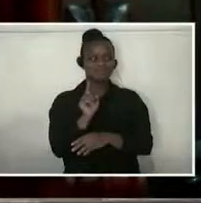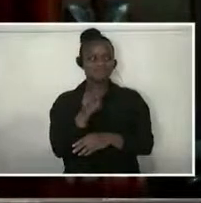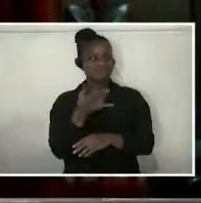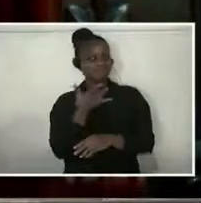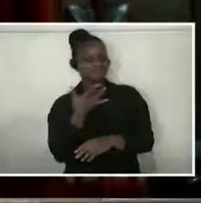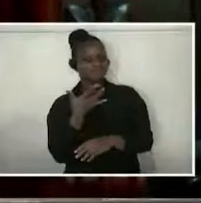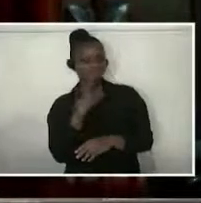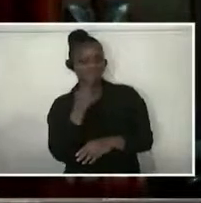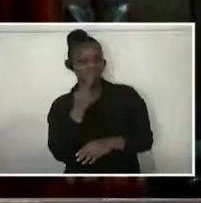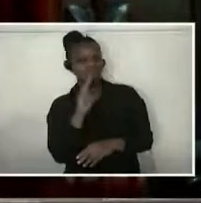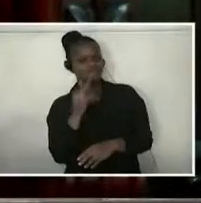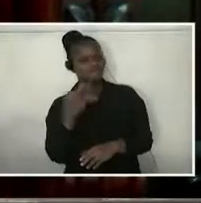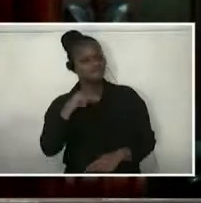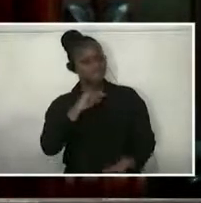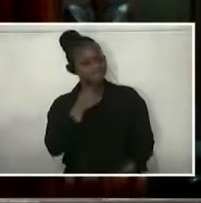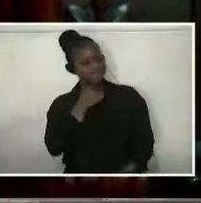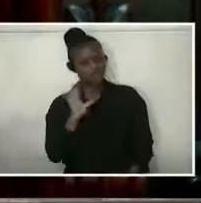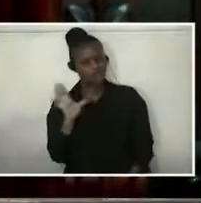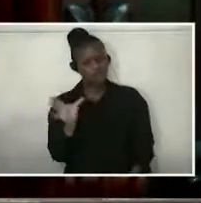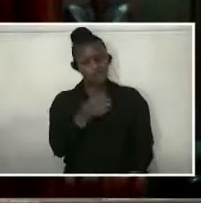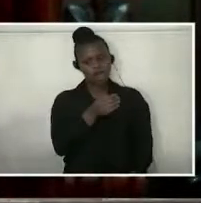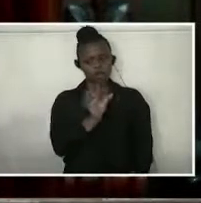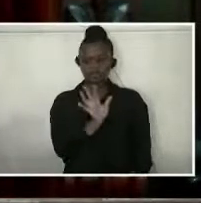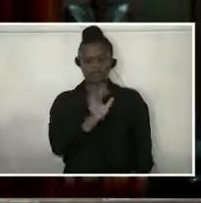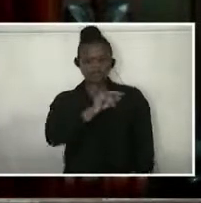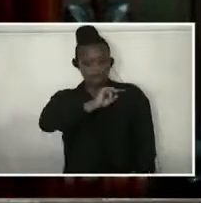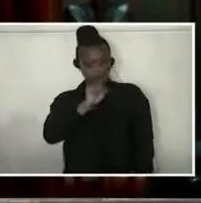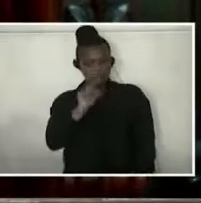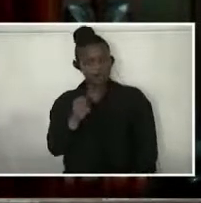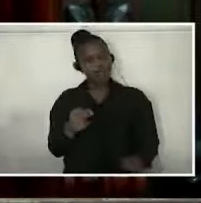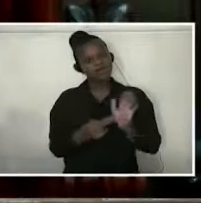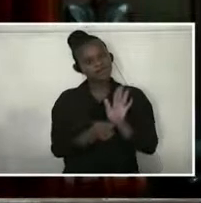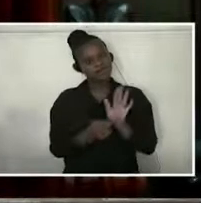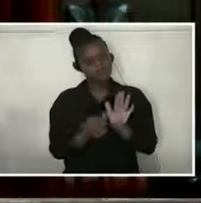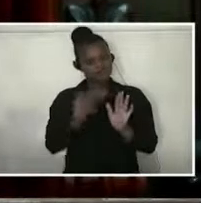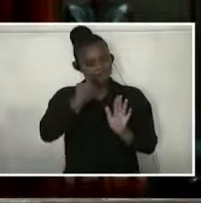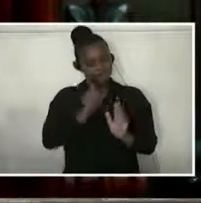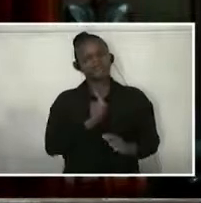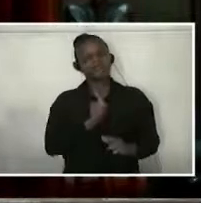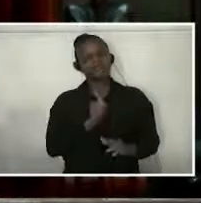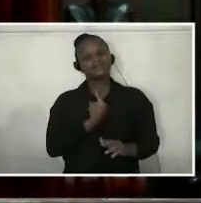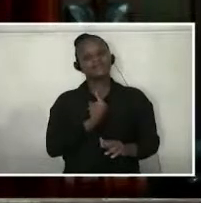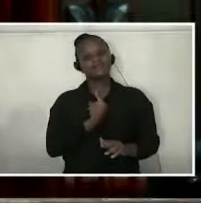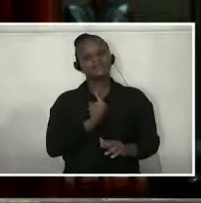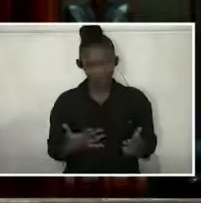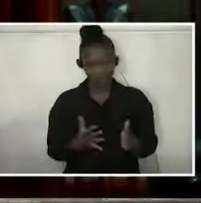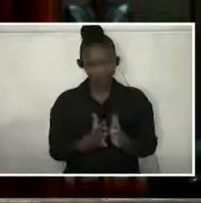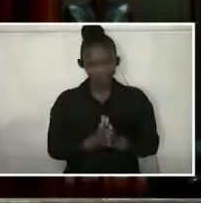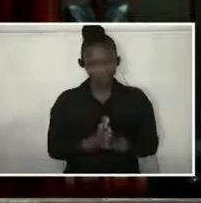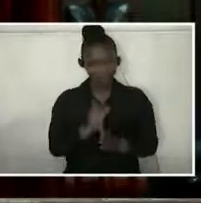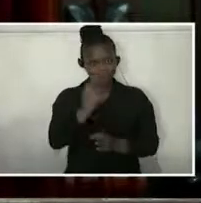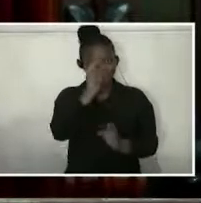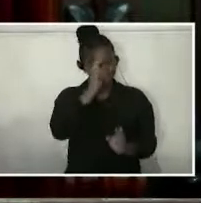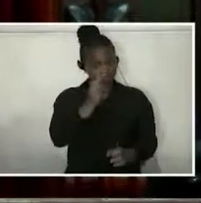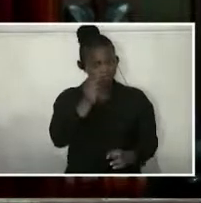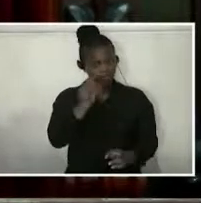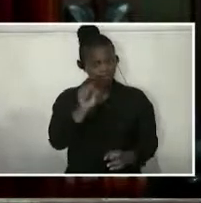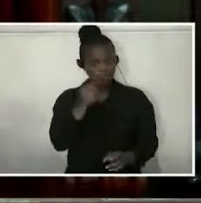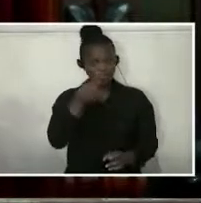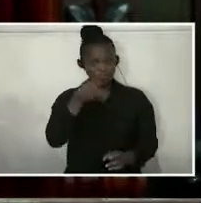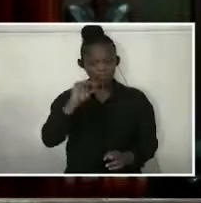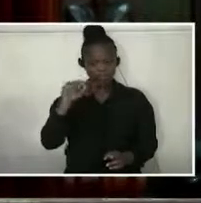herself. Honorable Shinga has requested and been granted to bring some